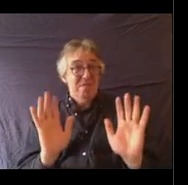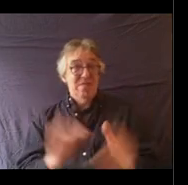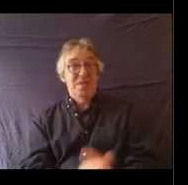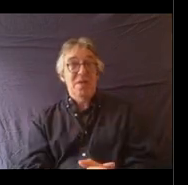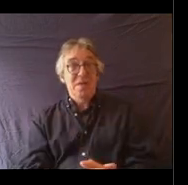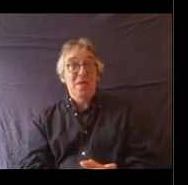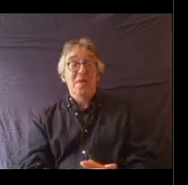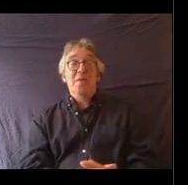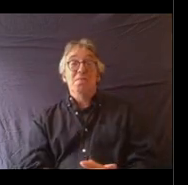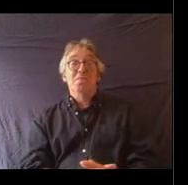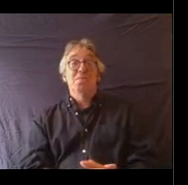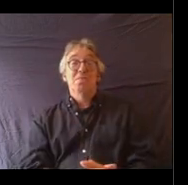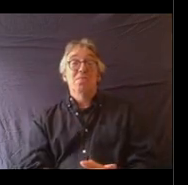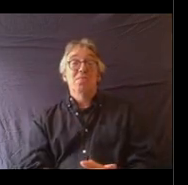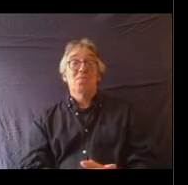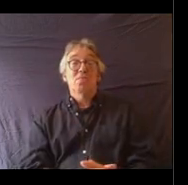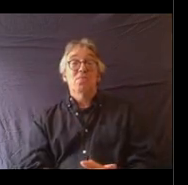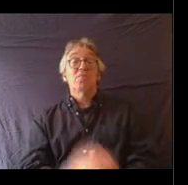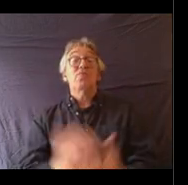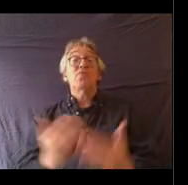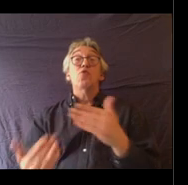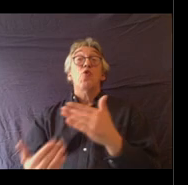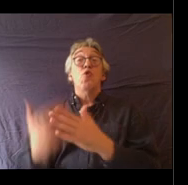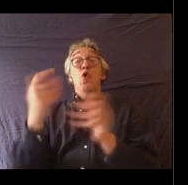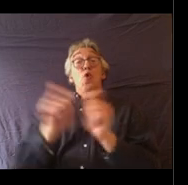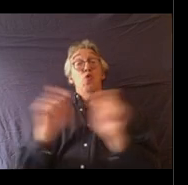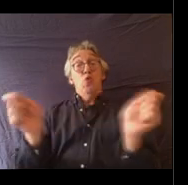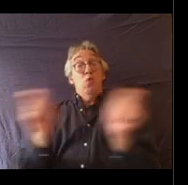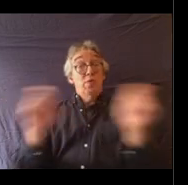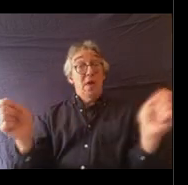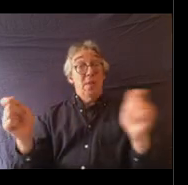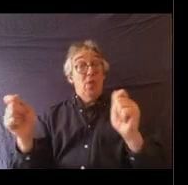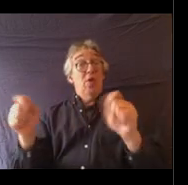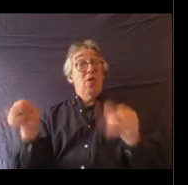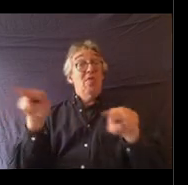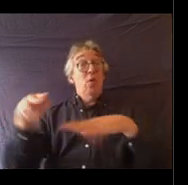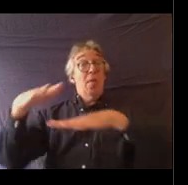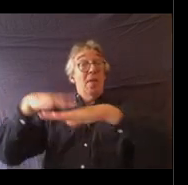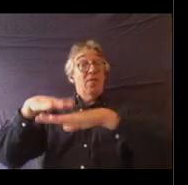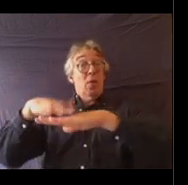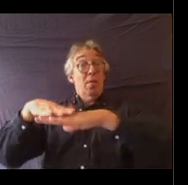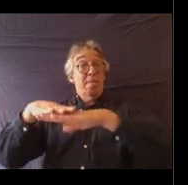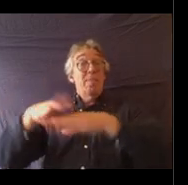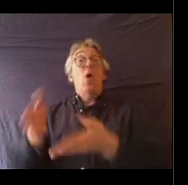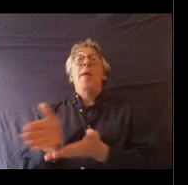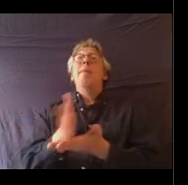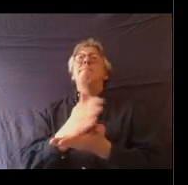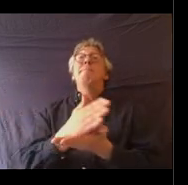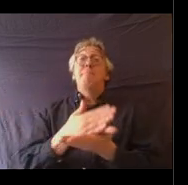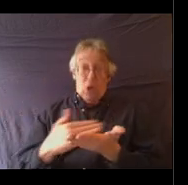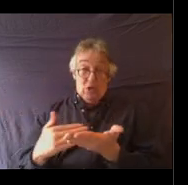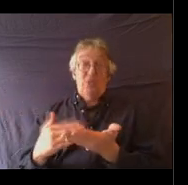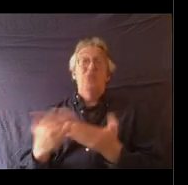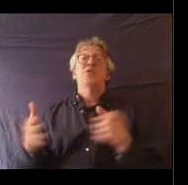it comes to newspaper platforms, they are partly covered